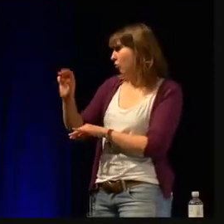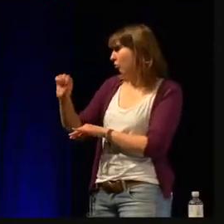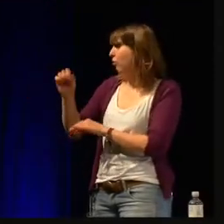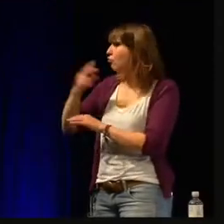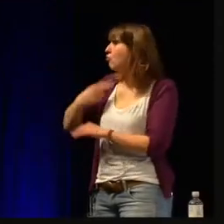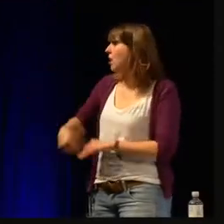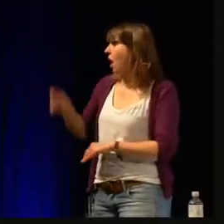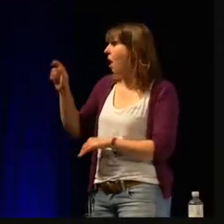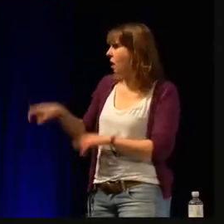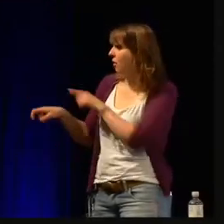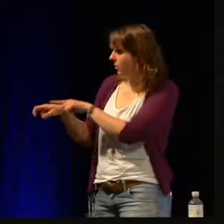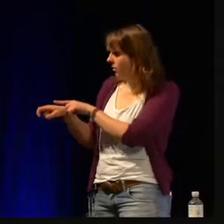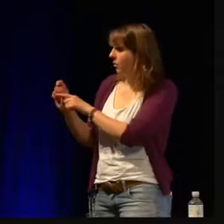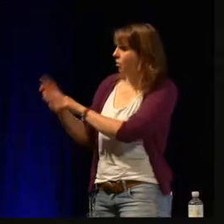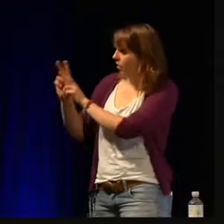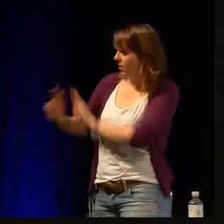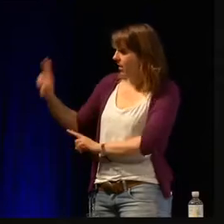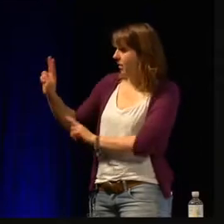elaborating. It's done in Shanghai.